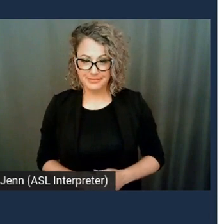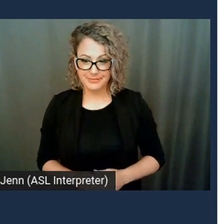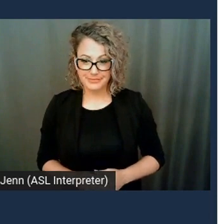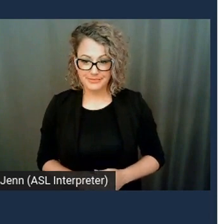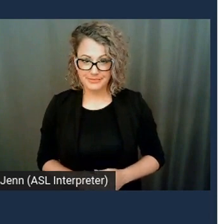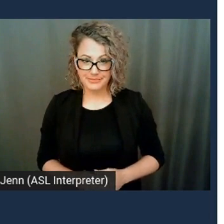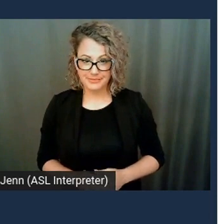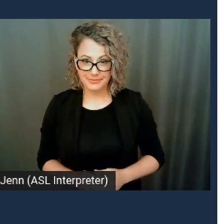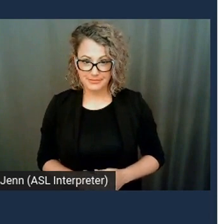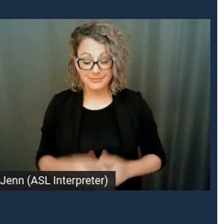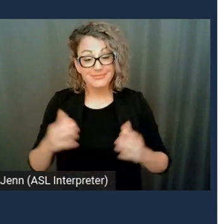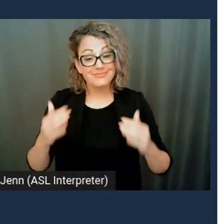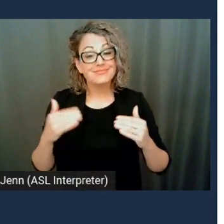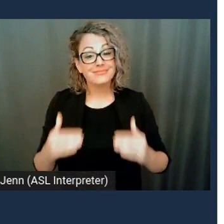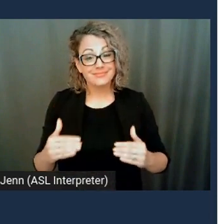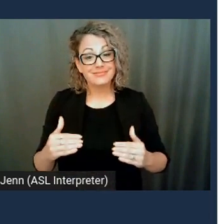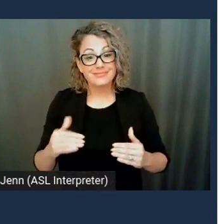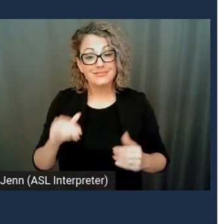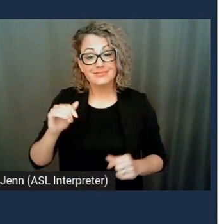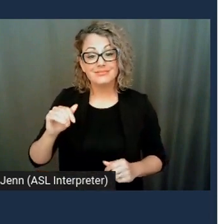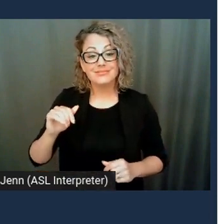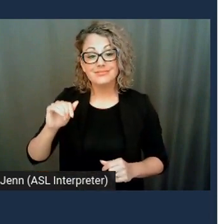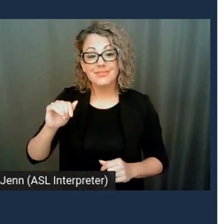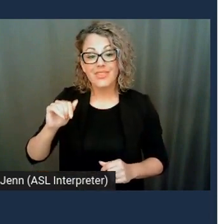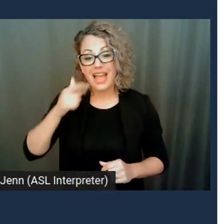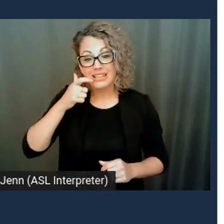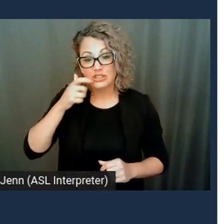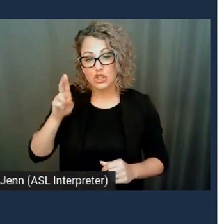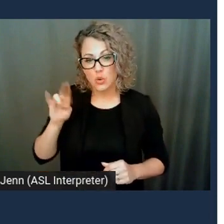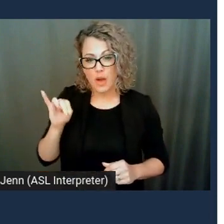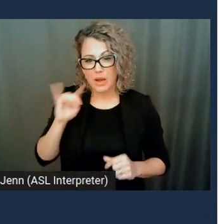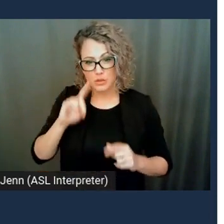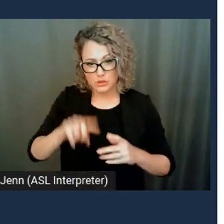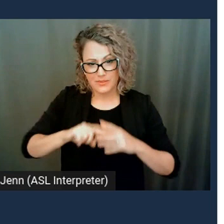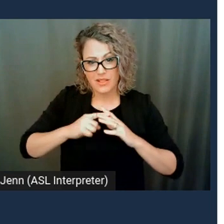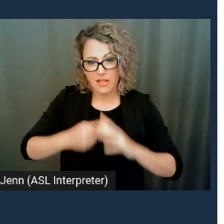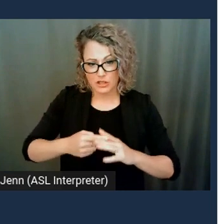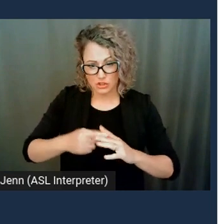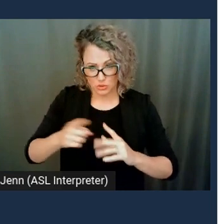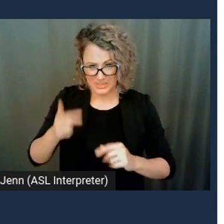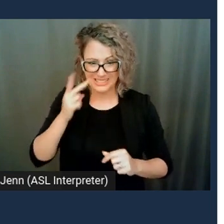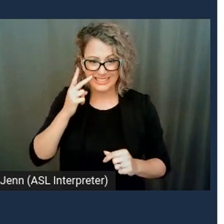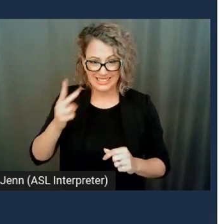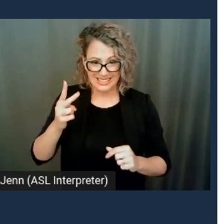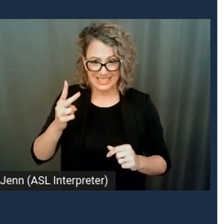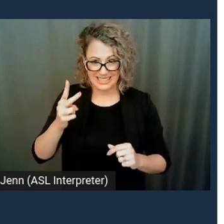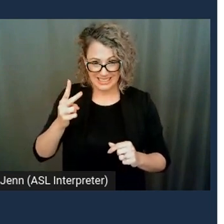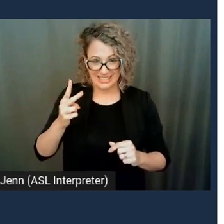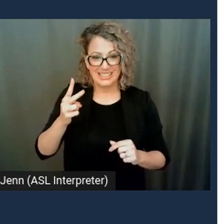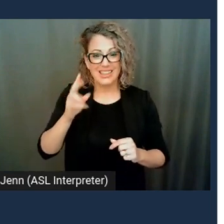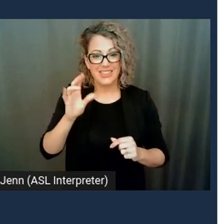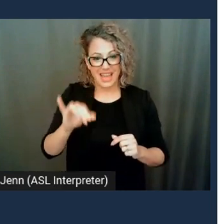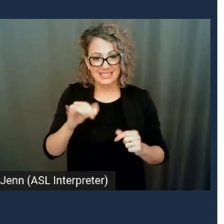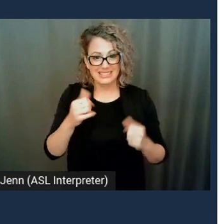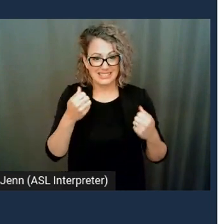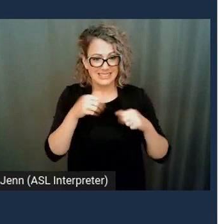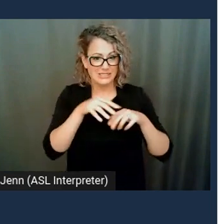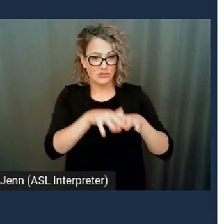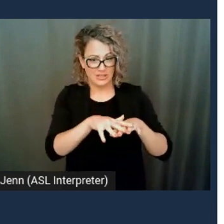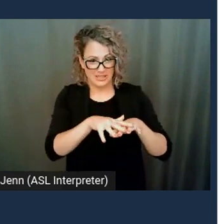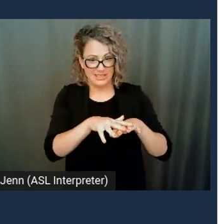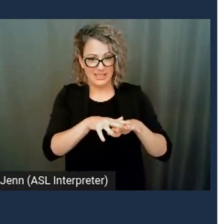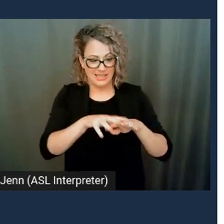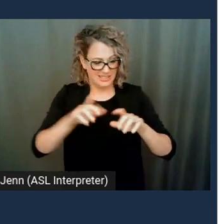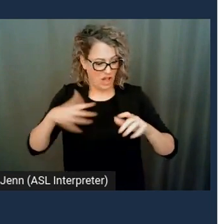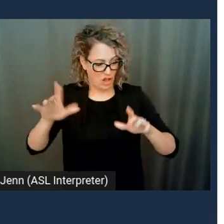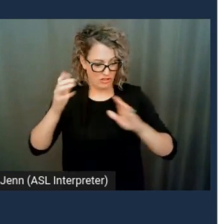Let's look at the new Agent UI, which we have launched for GA. Here, you can see the Voice ID widgets integrated directly in the dialer.